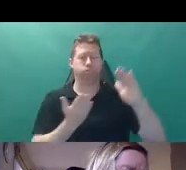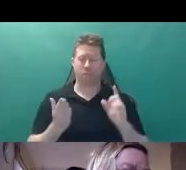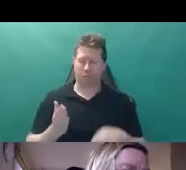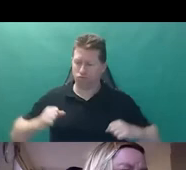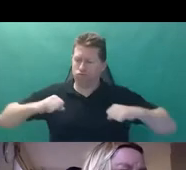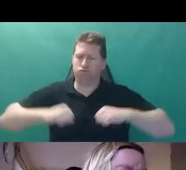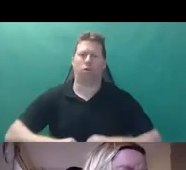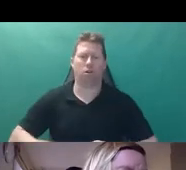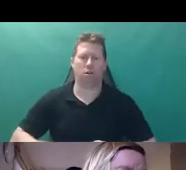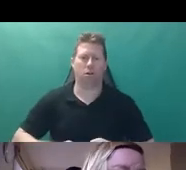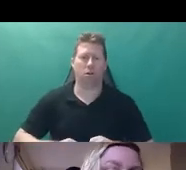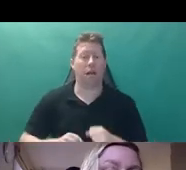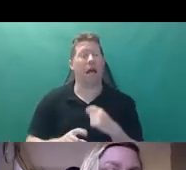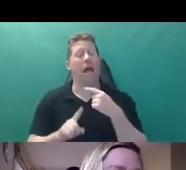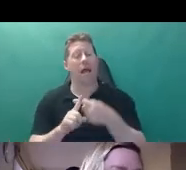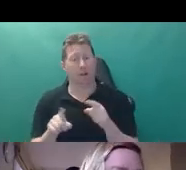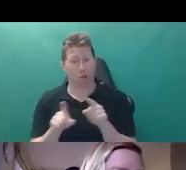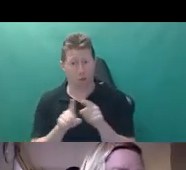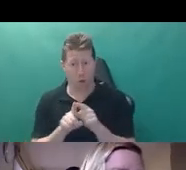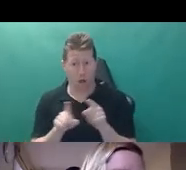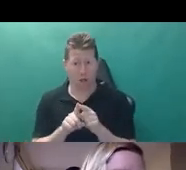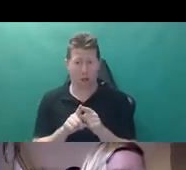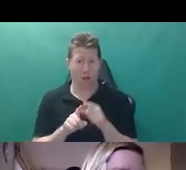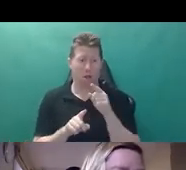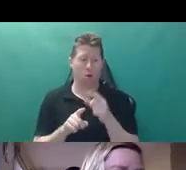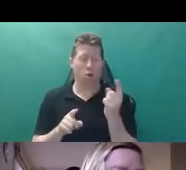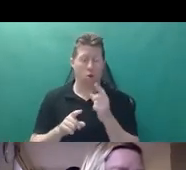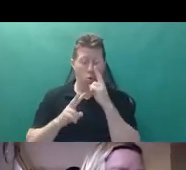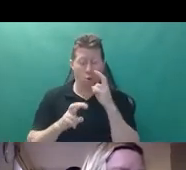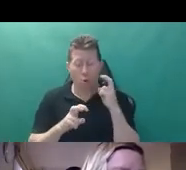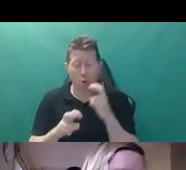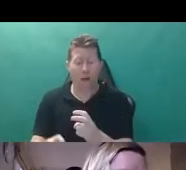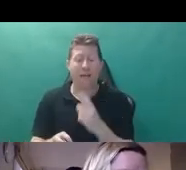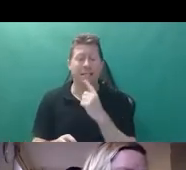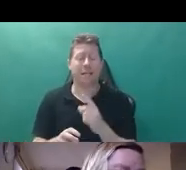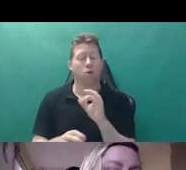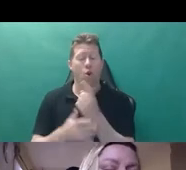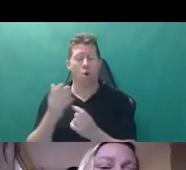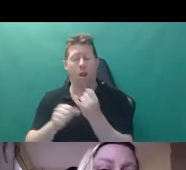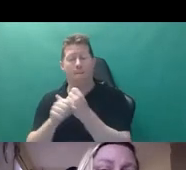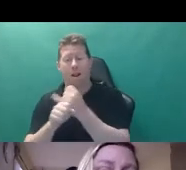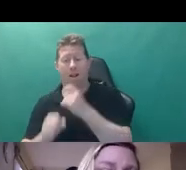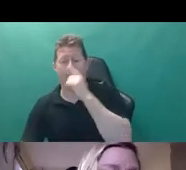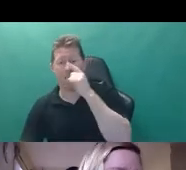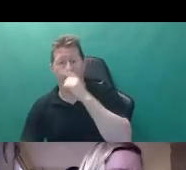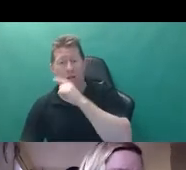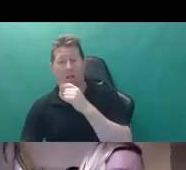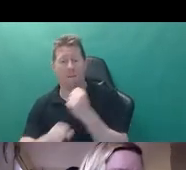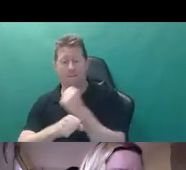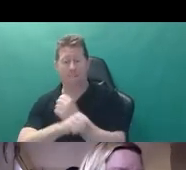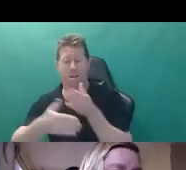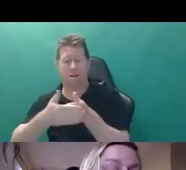Then to further this, these scholars expanded this and said that it wasn't just the medical profession creating barriers to our